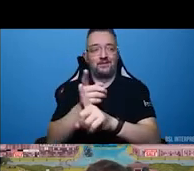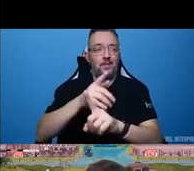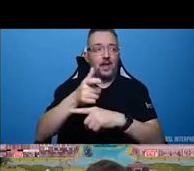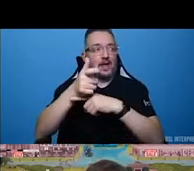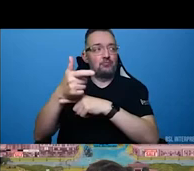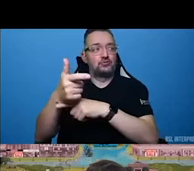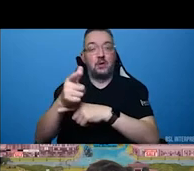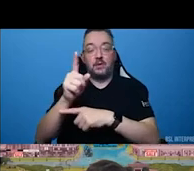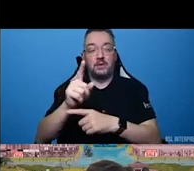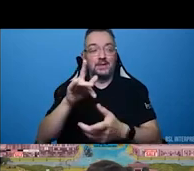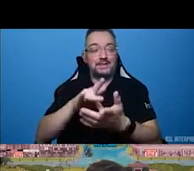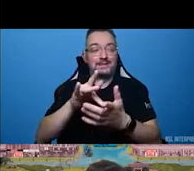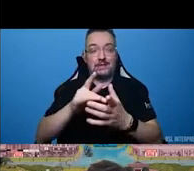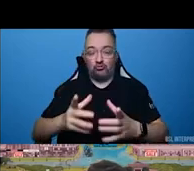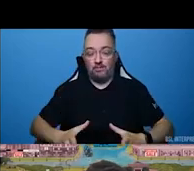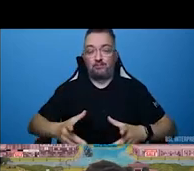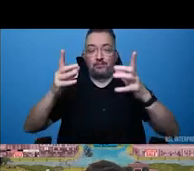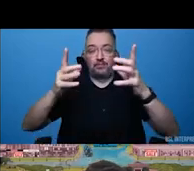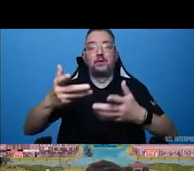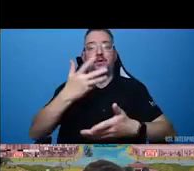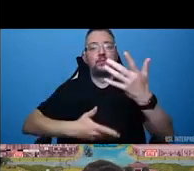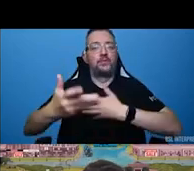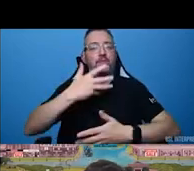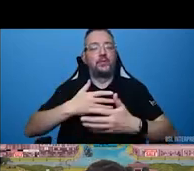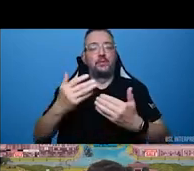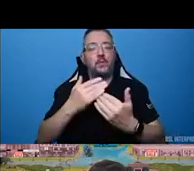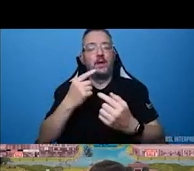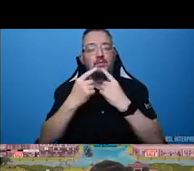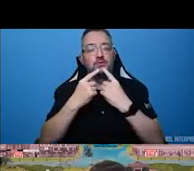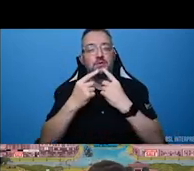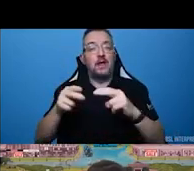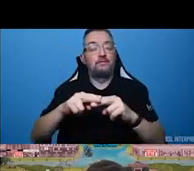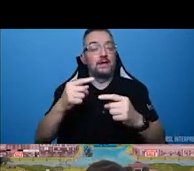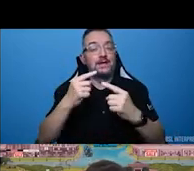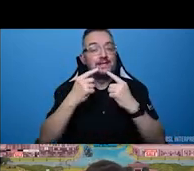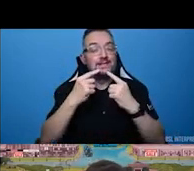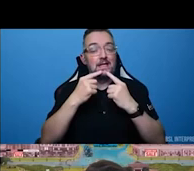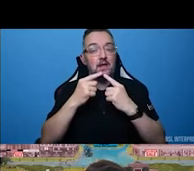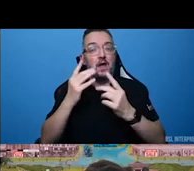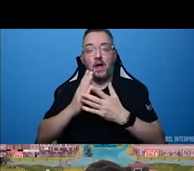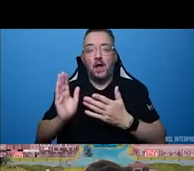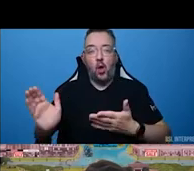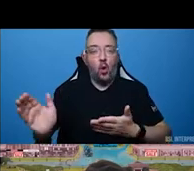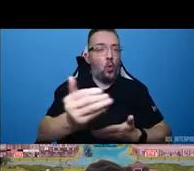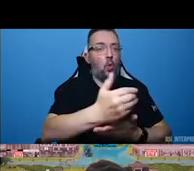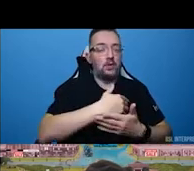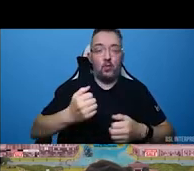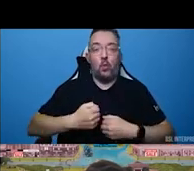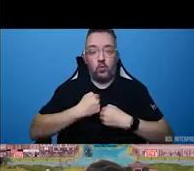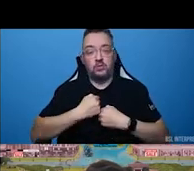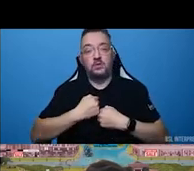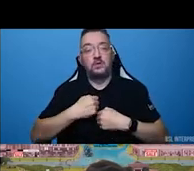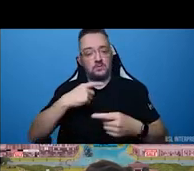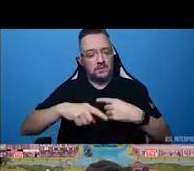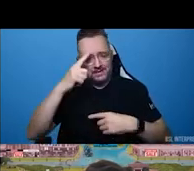But then the central totem tells you more information about what would happen if this data was collectively owned. And we could actually decide how it would be